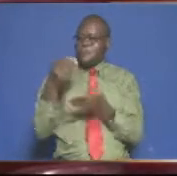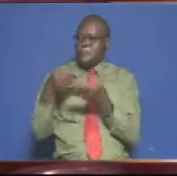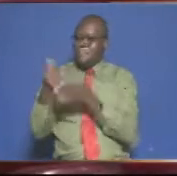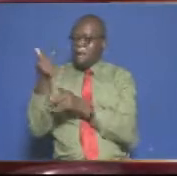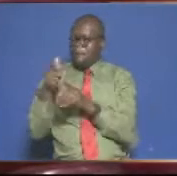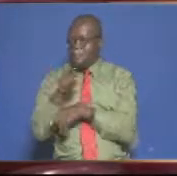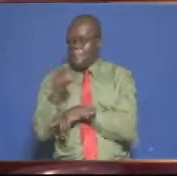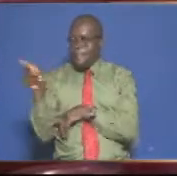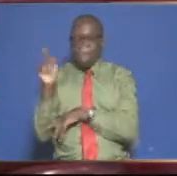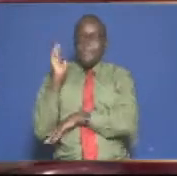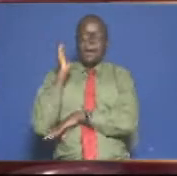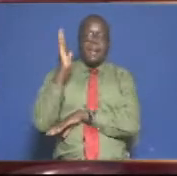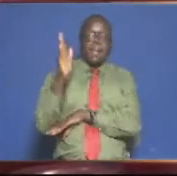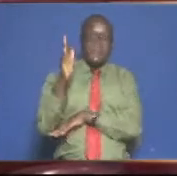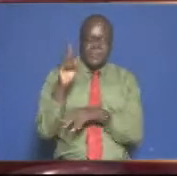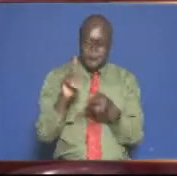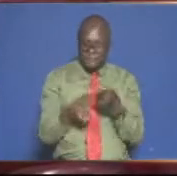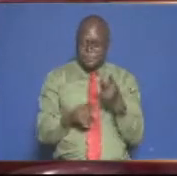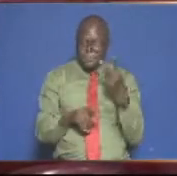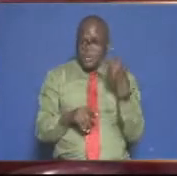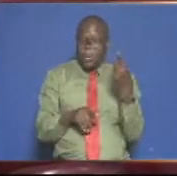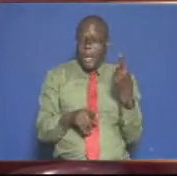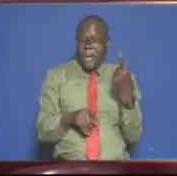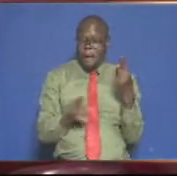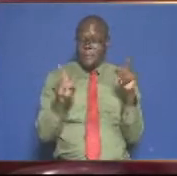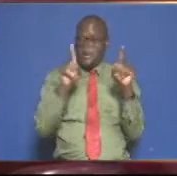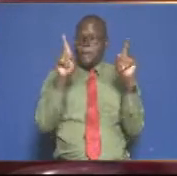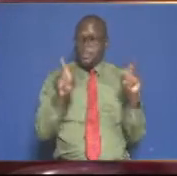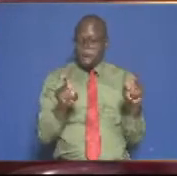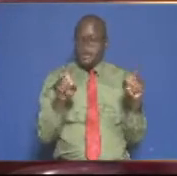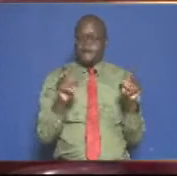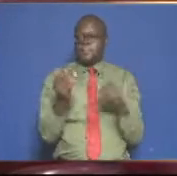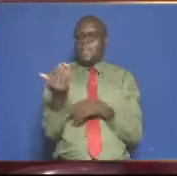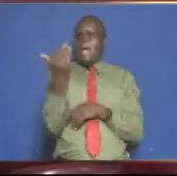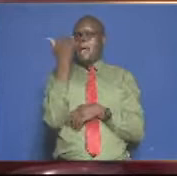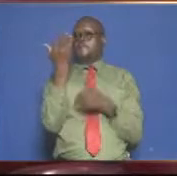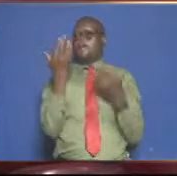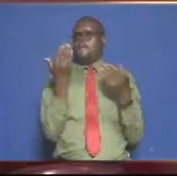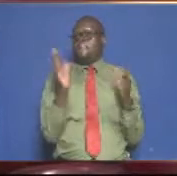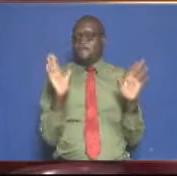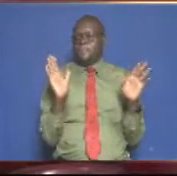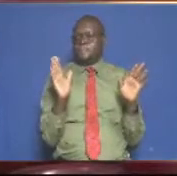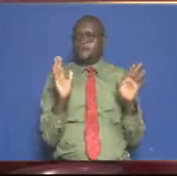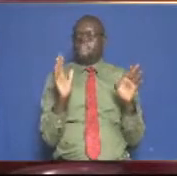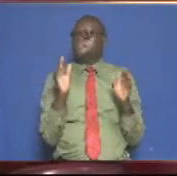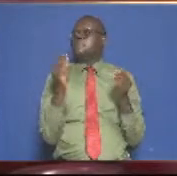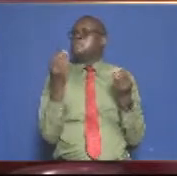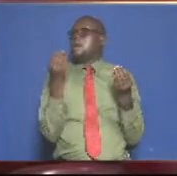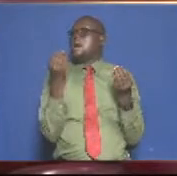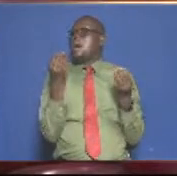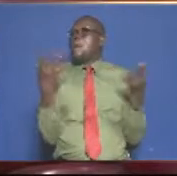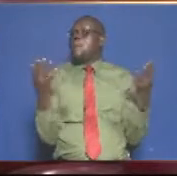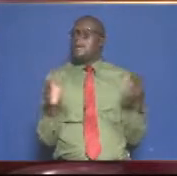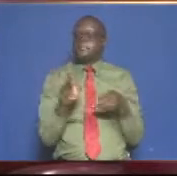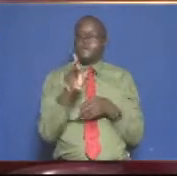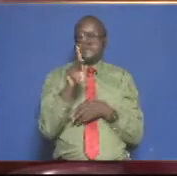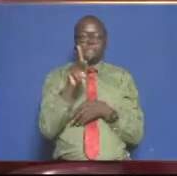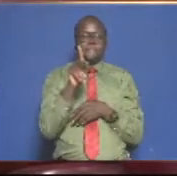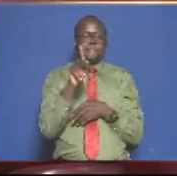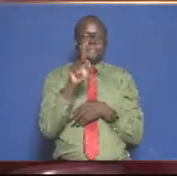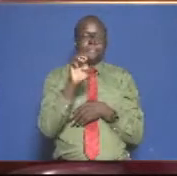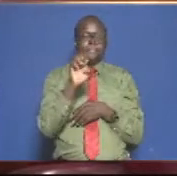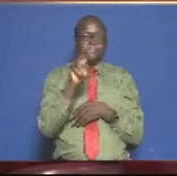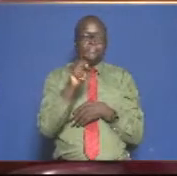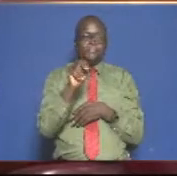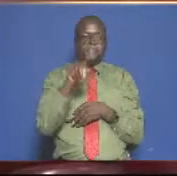them directly. Question number one that Honorable Duale had sought is, at what rate does KenGen supply